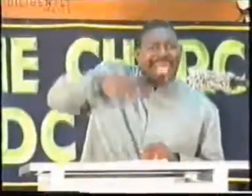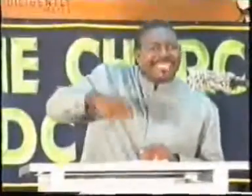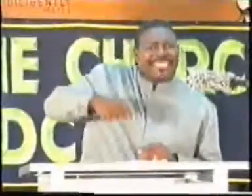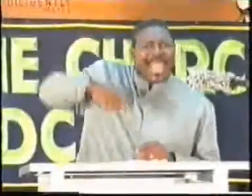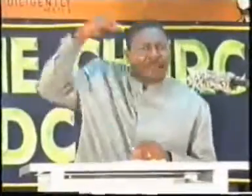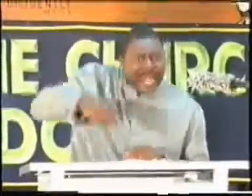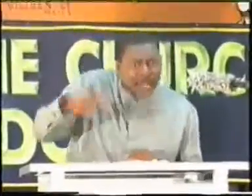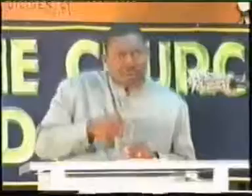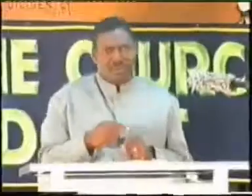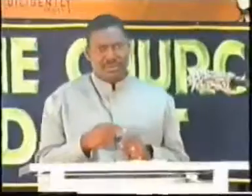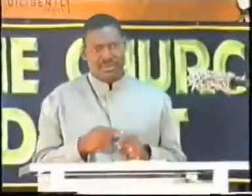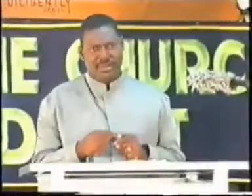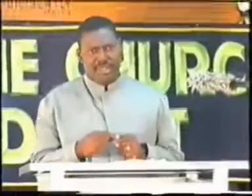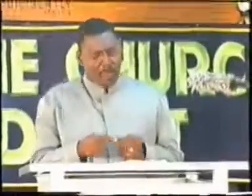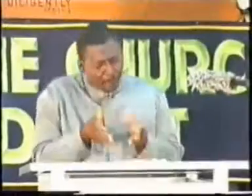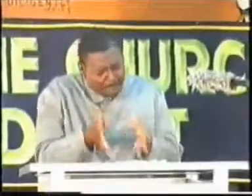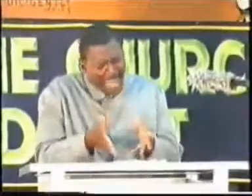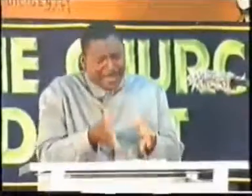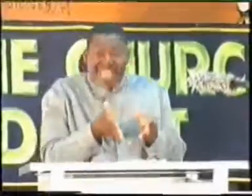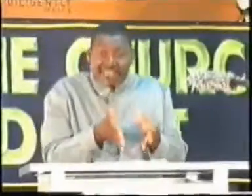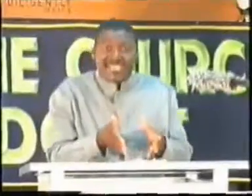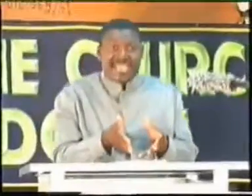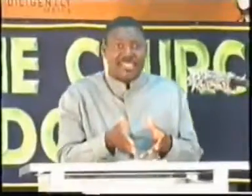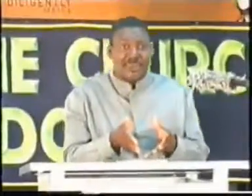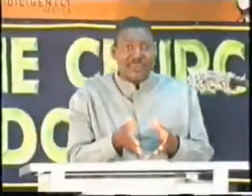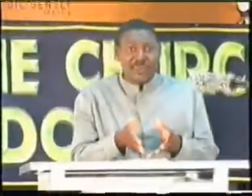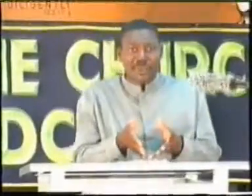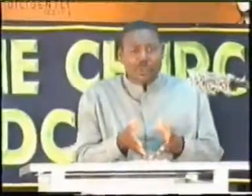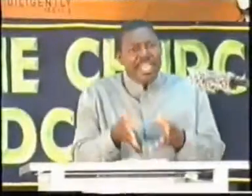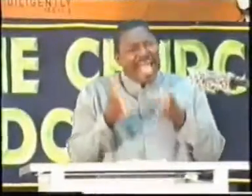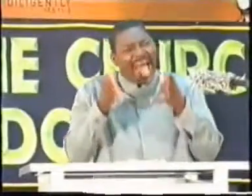o nyankopon asesa tight emrano,